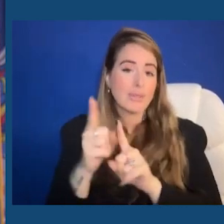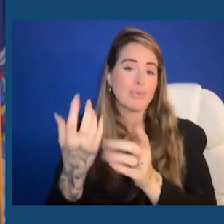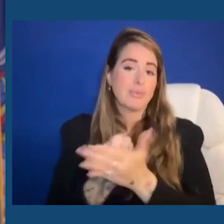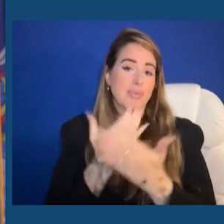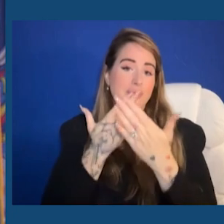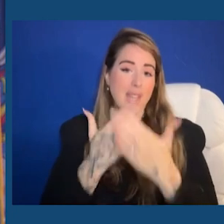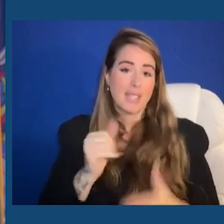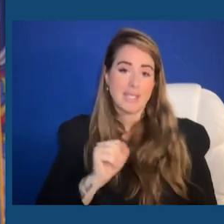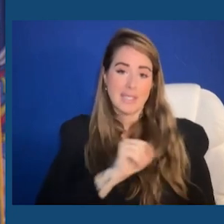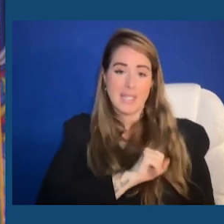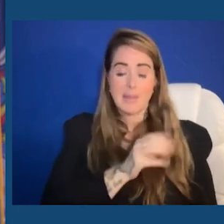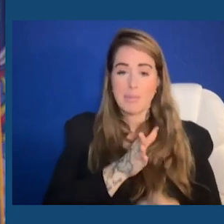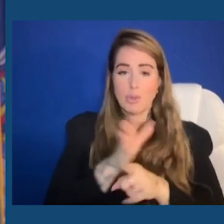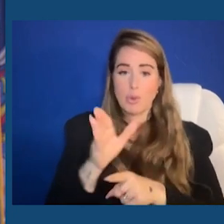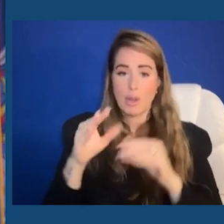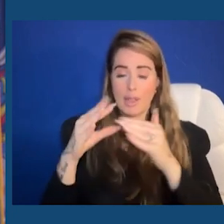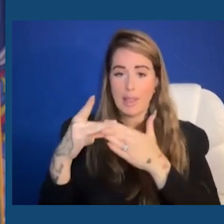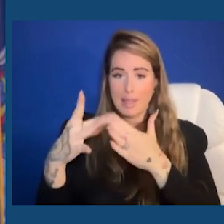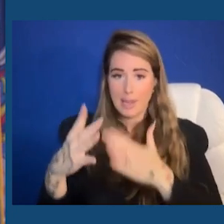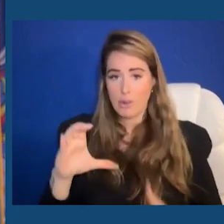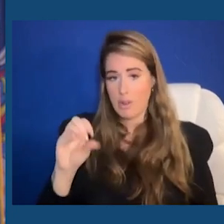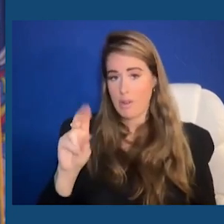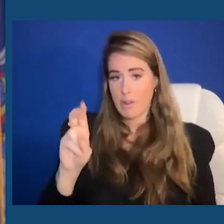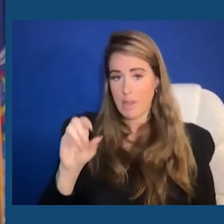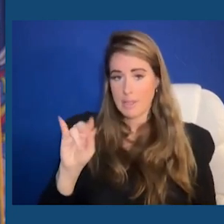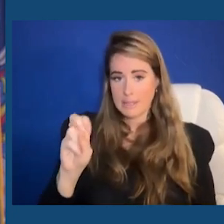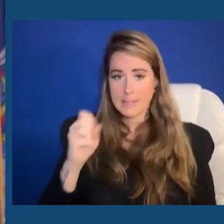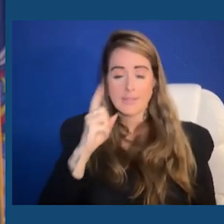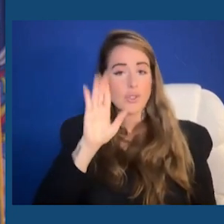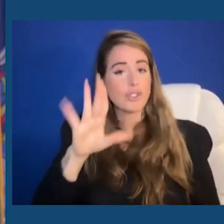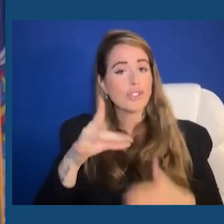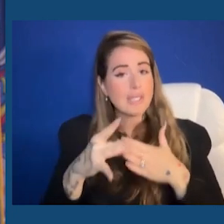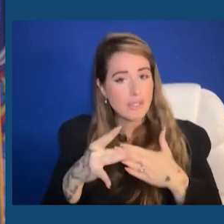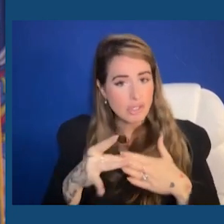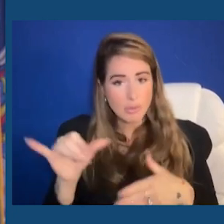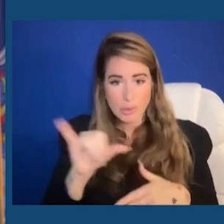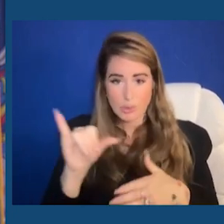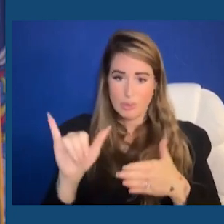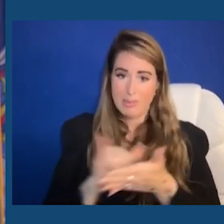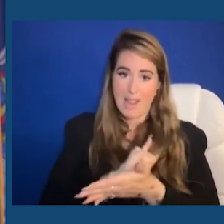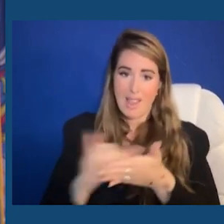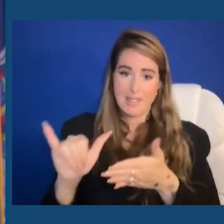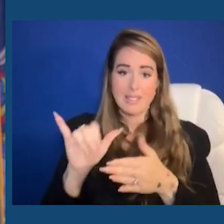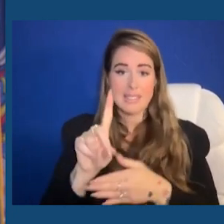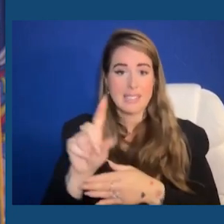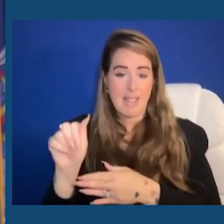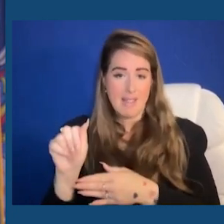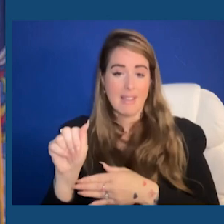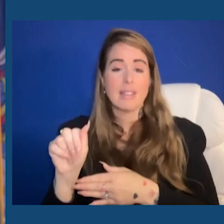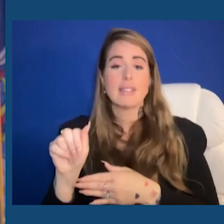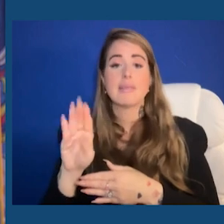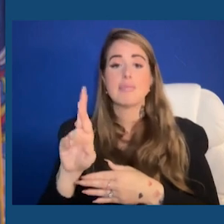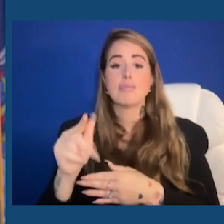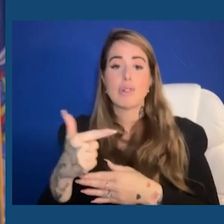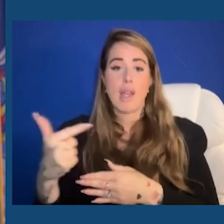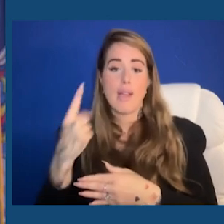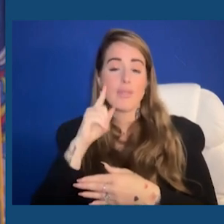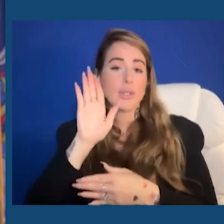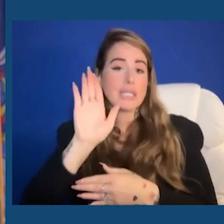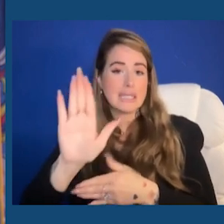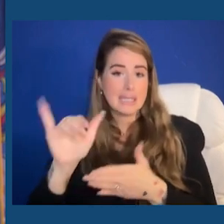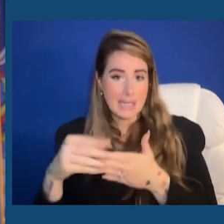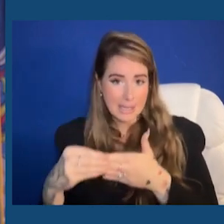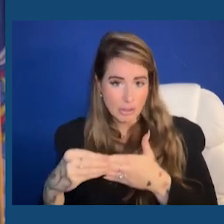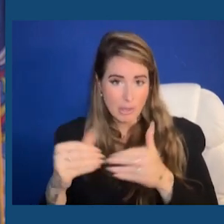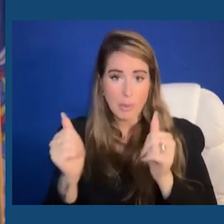Leader Andrea Stewart-Cousins for her leadership, Manhattan District Attorney Bragg for his leadership, along